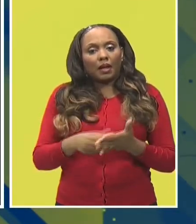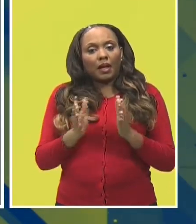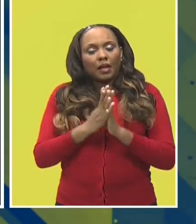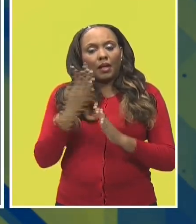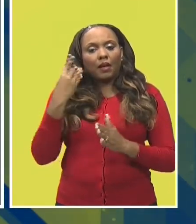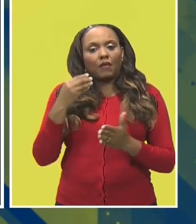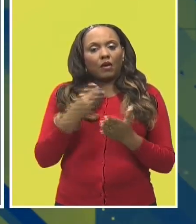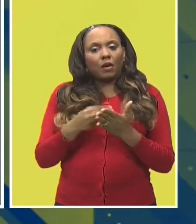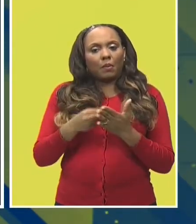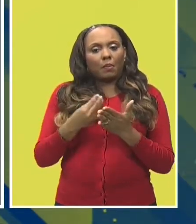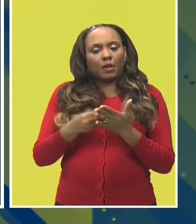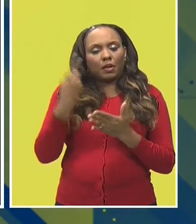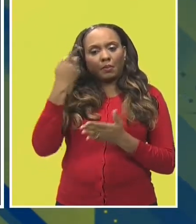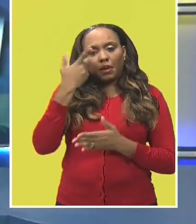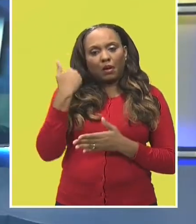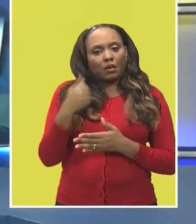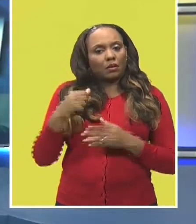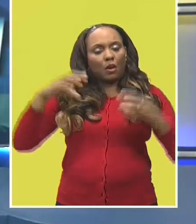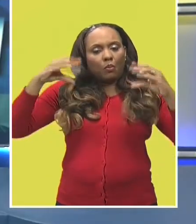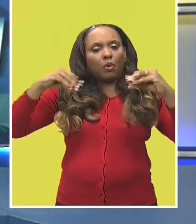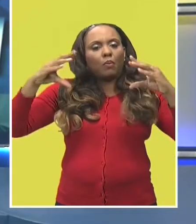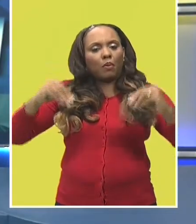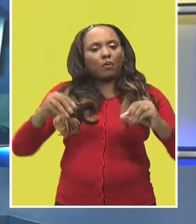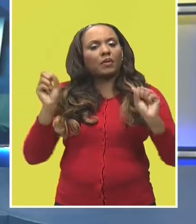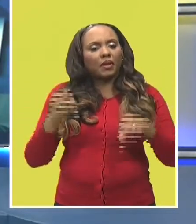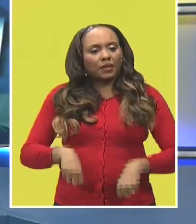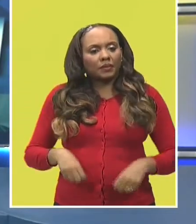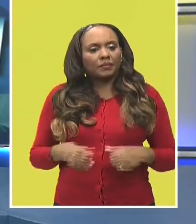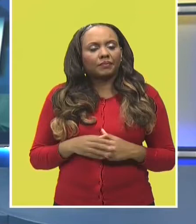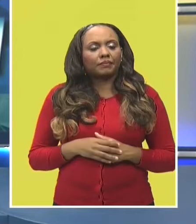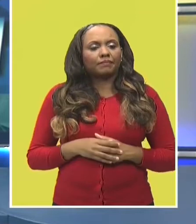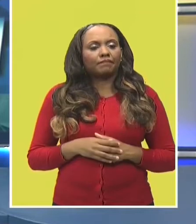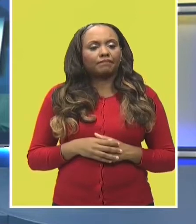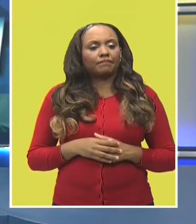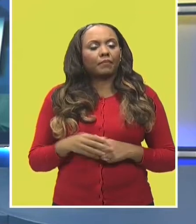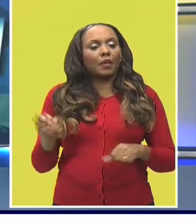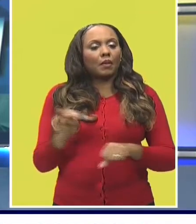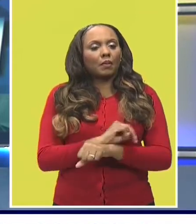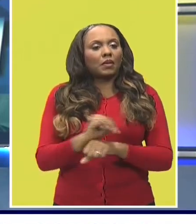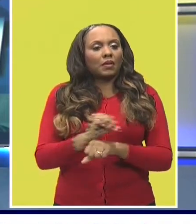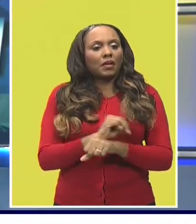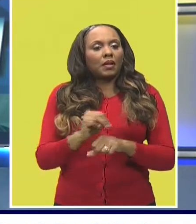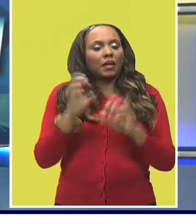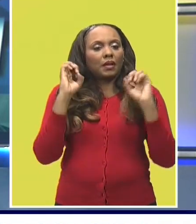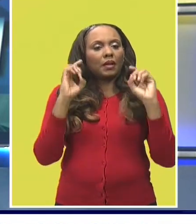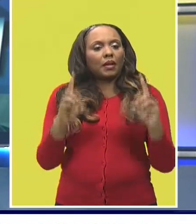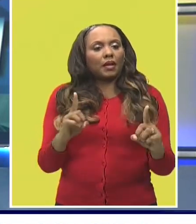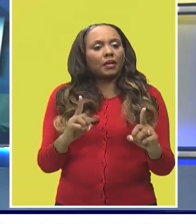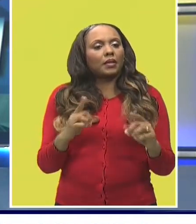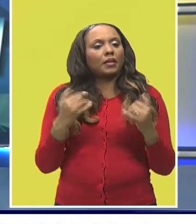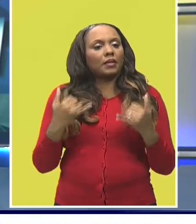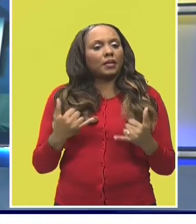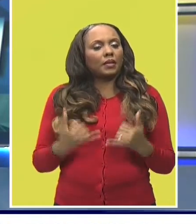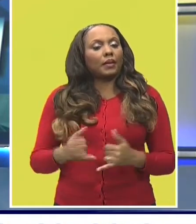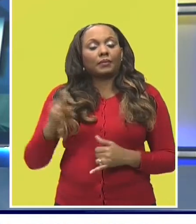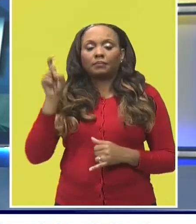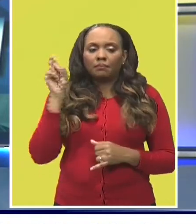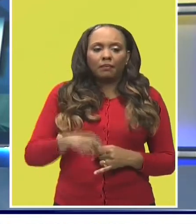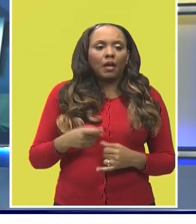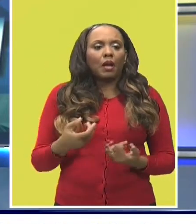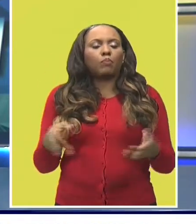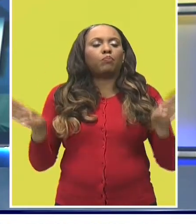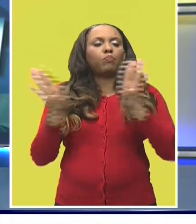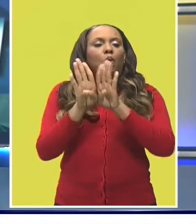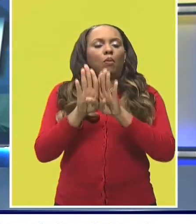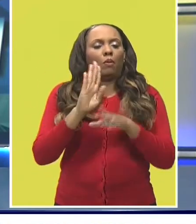Jones, CBC News. Meanwhile, the Ministry of Education, Technological and Vocational Training was forced to close all public schools at